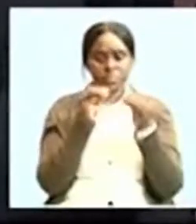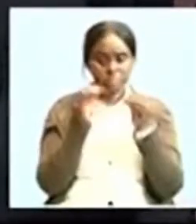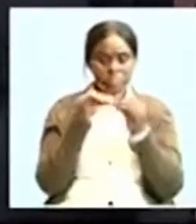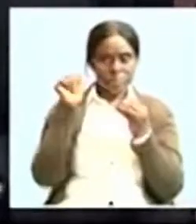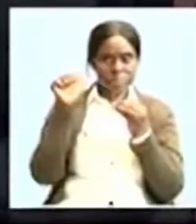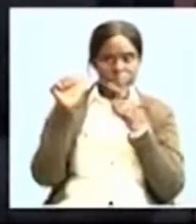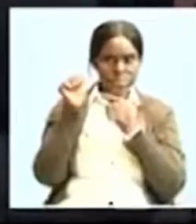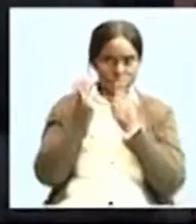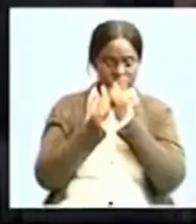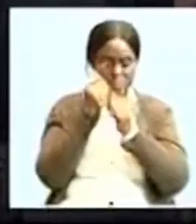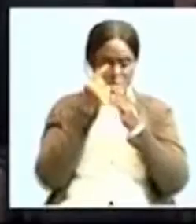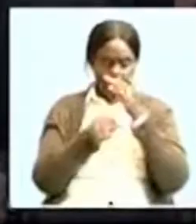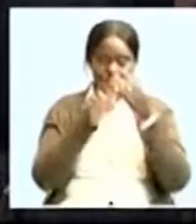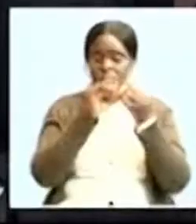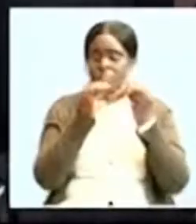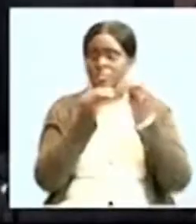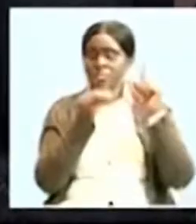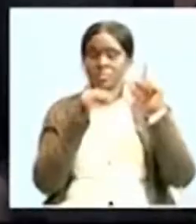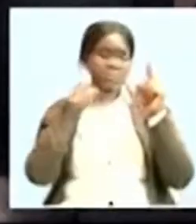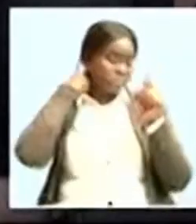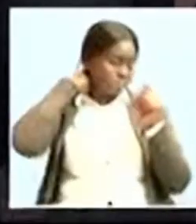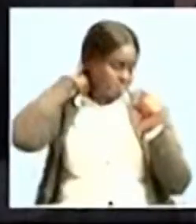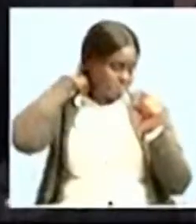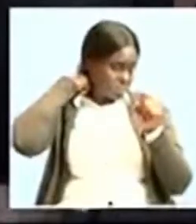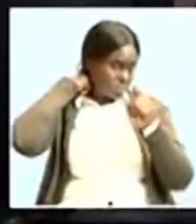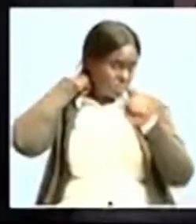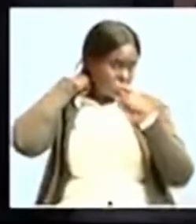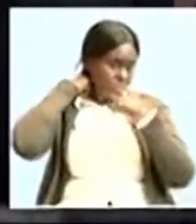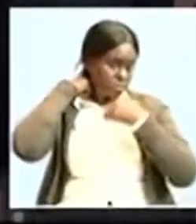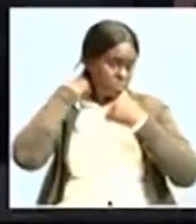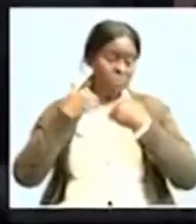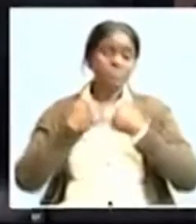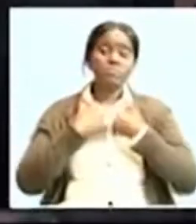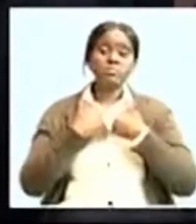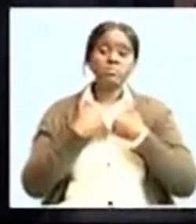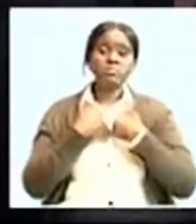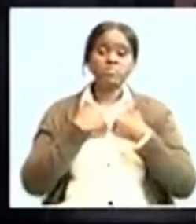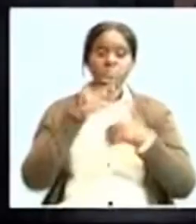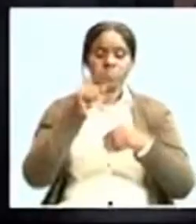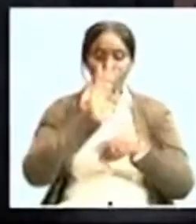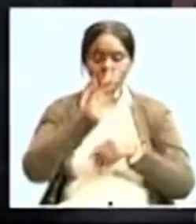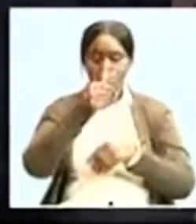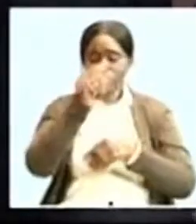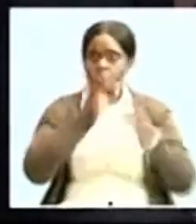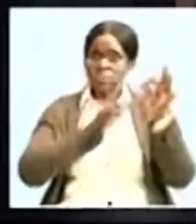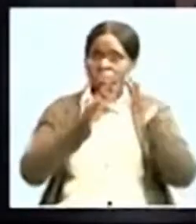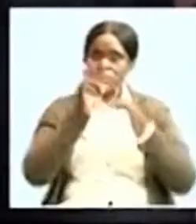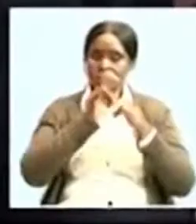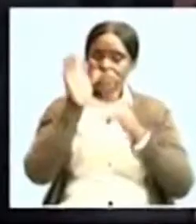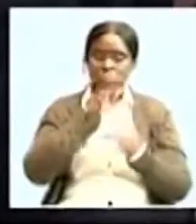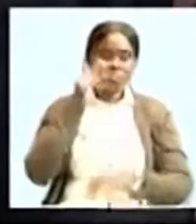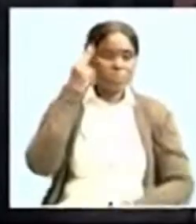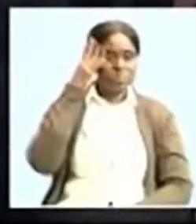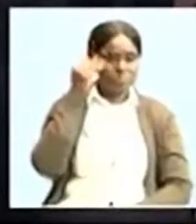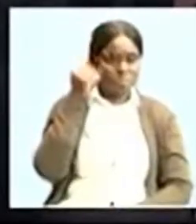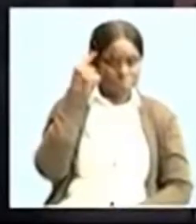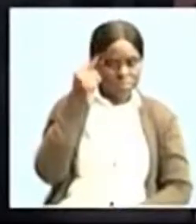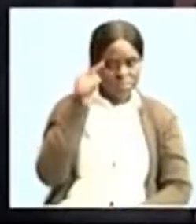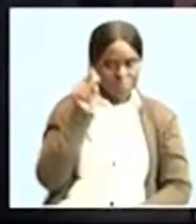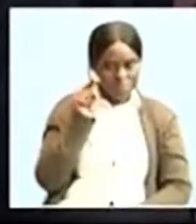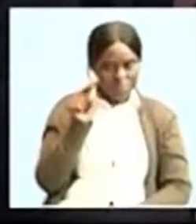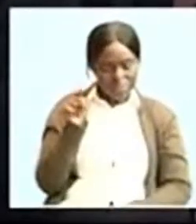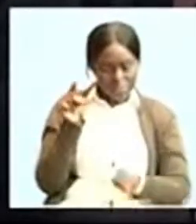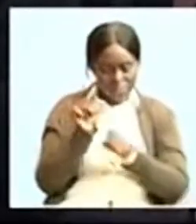A, which is Appendix 1, you have you justified the reason for going